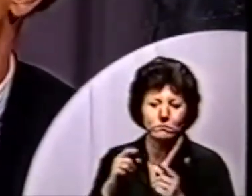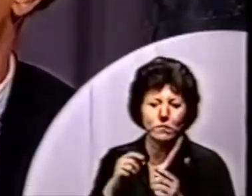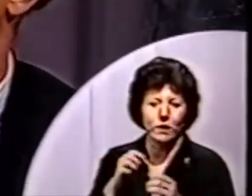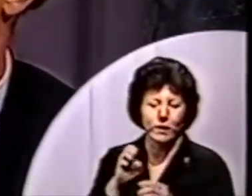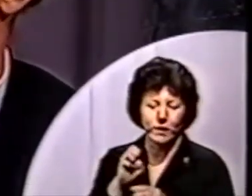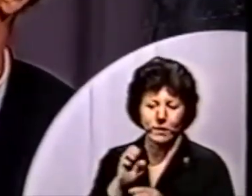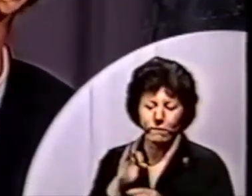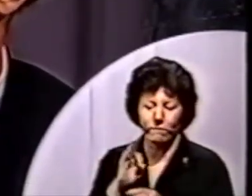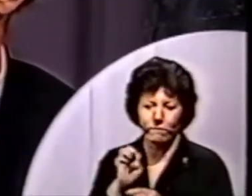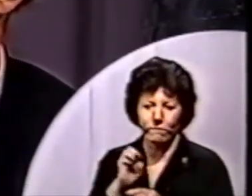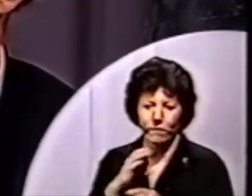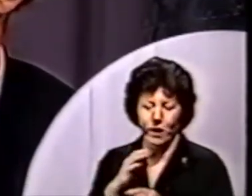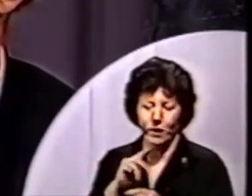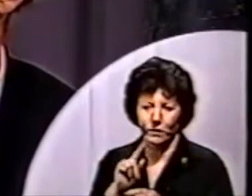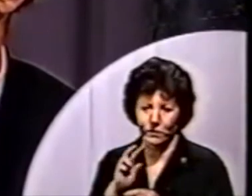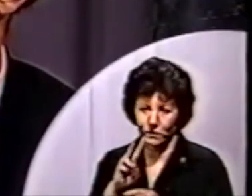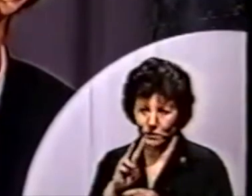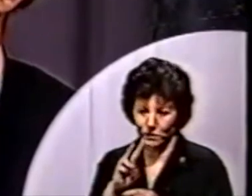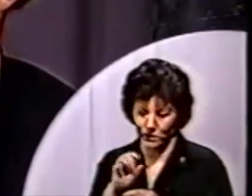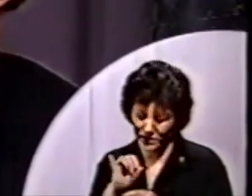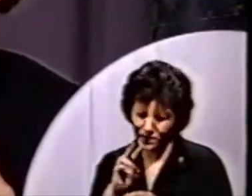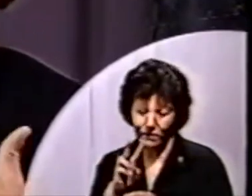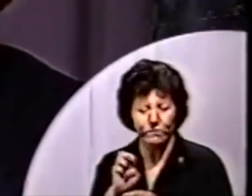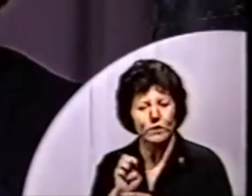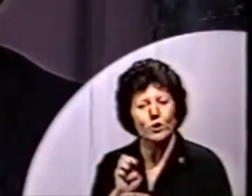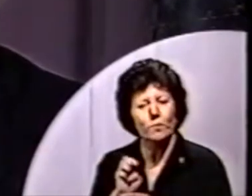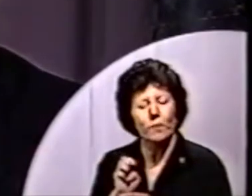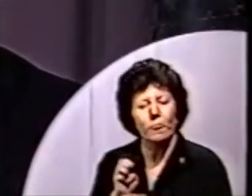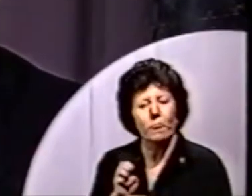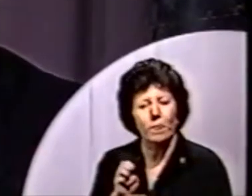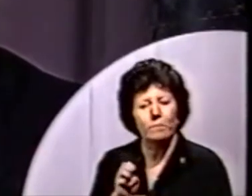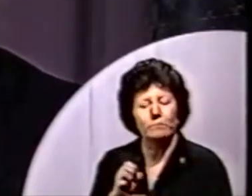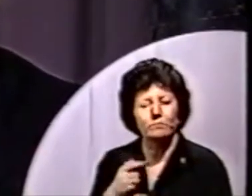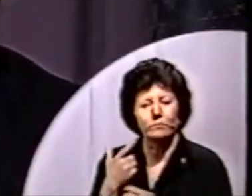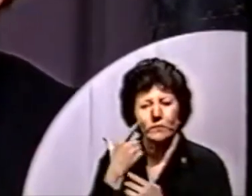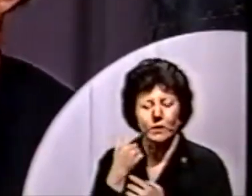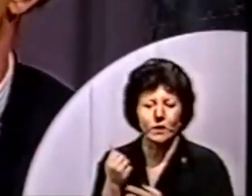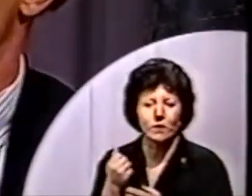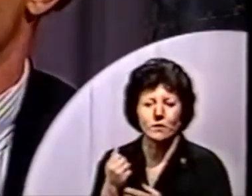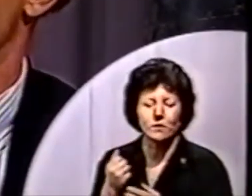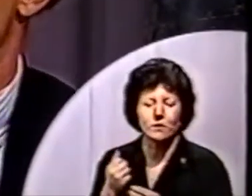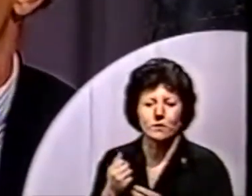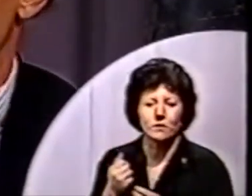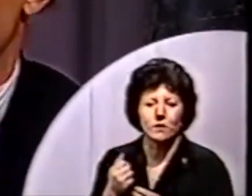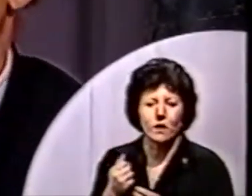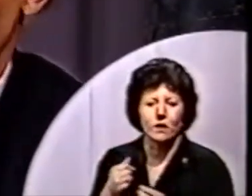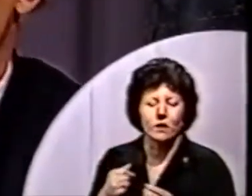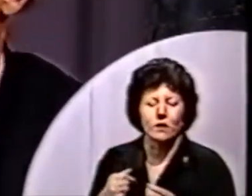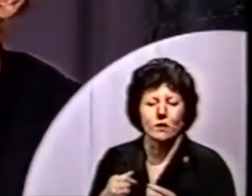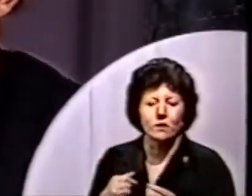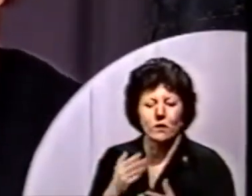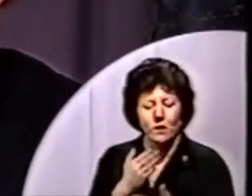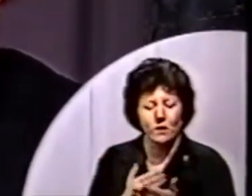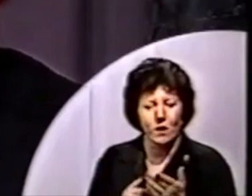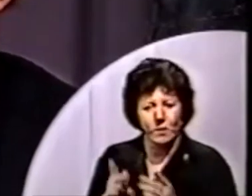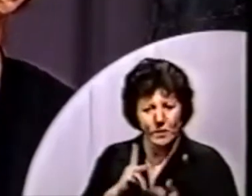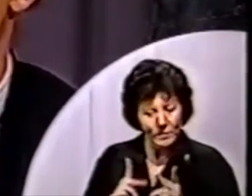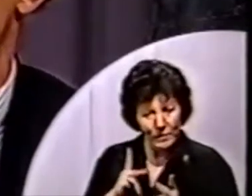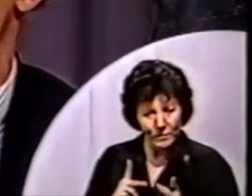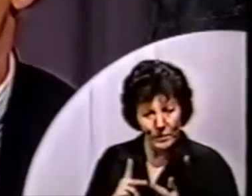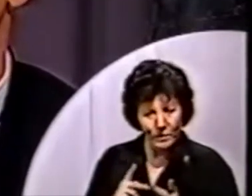That way people won't believe that they're protected when they're not really protected and have unsafe sex and therefore